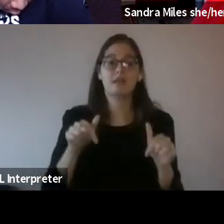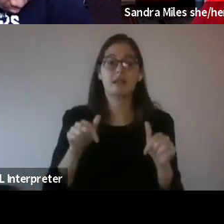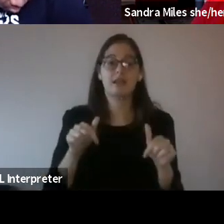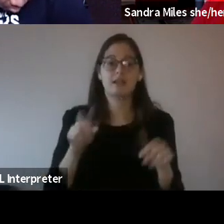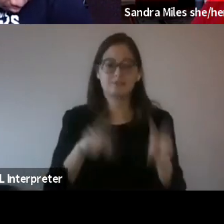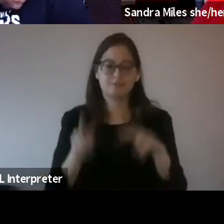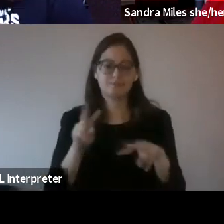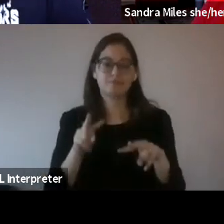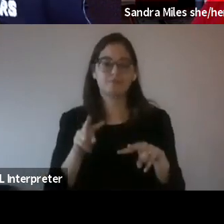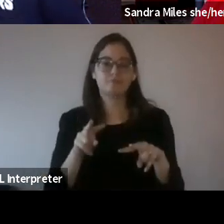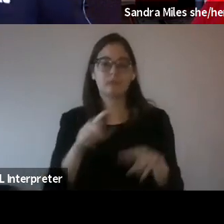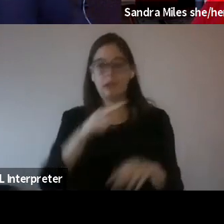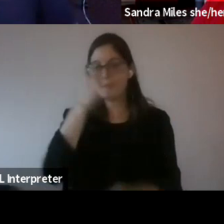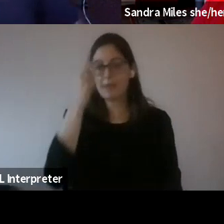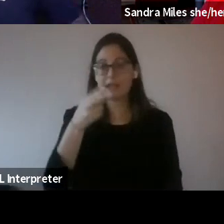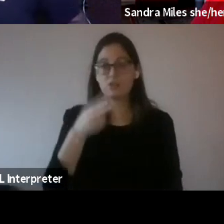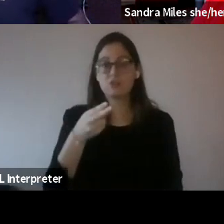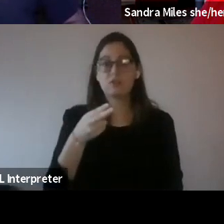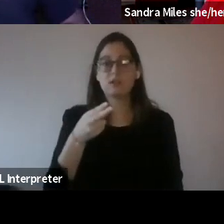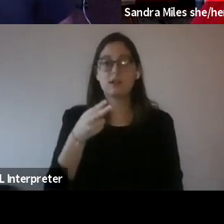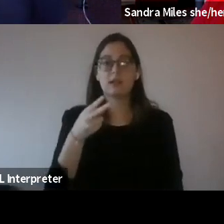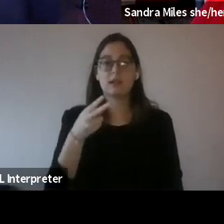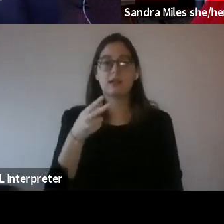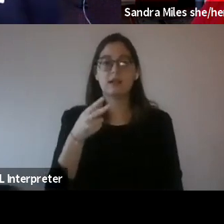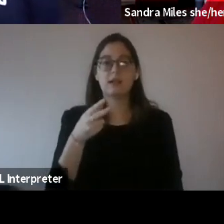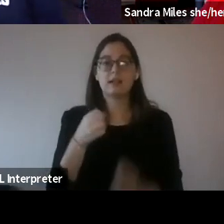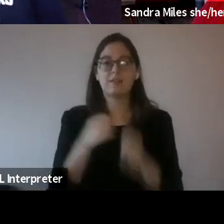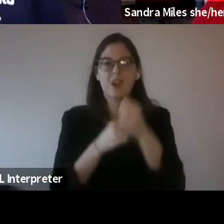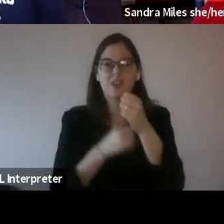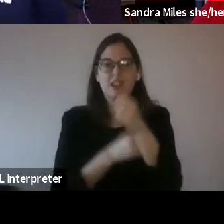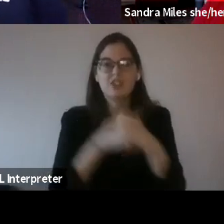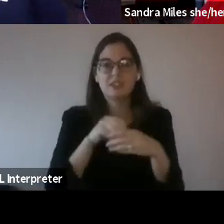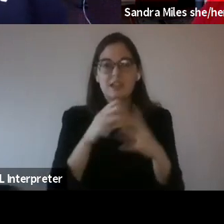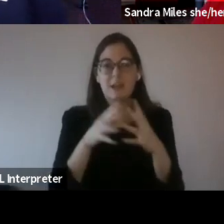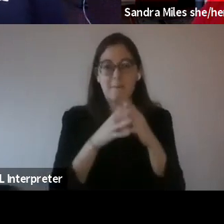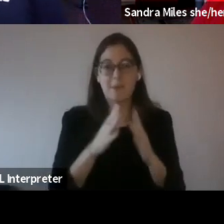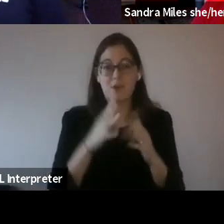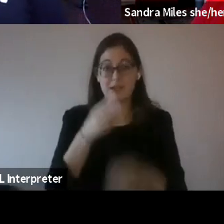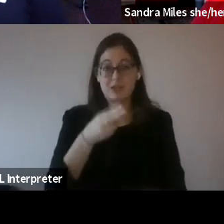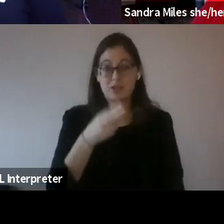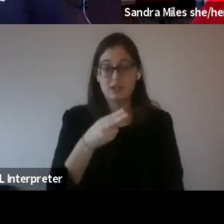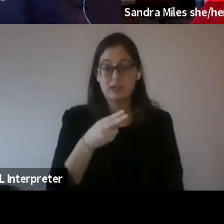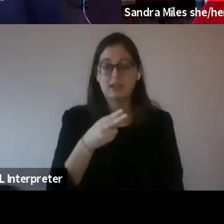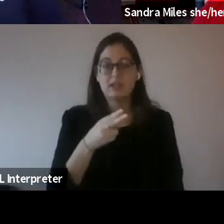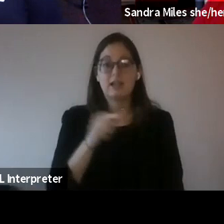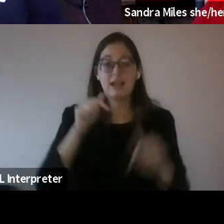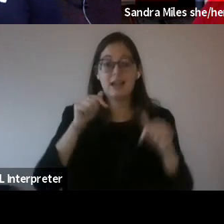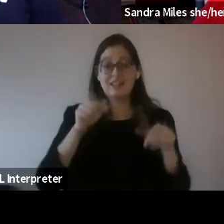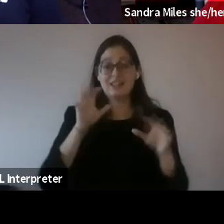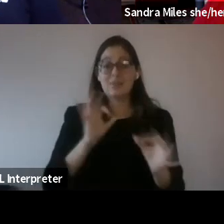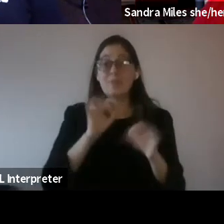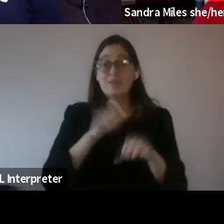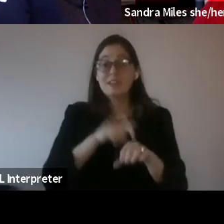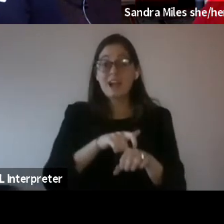at Black history and its foundation in American history is this is a perfect time